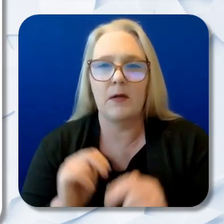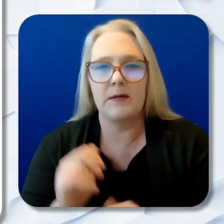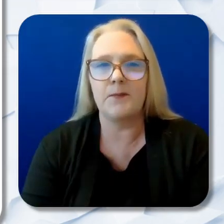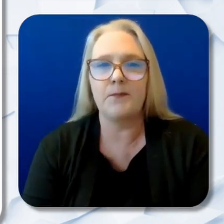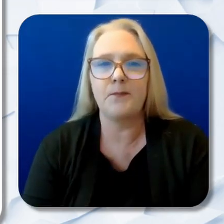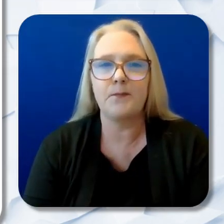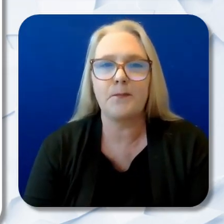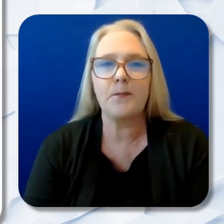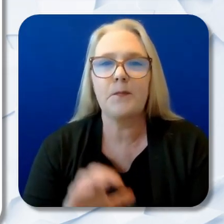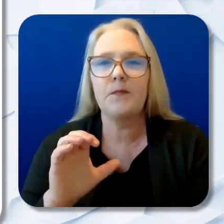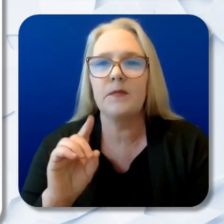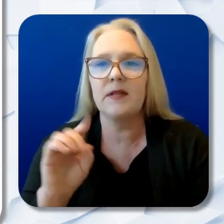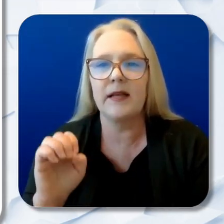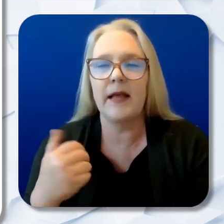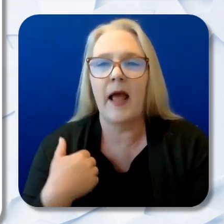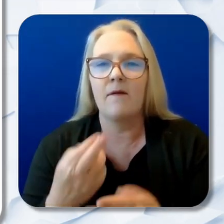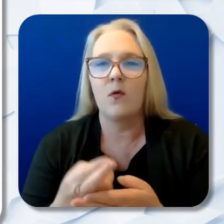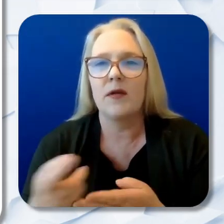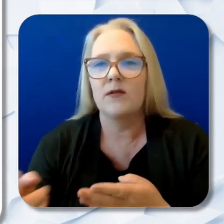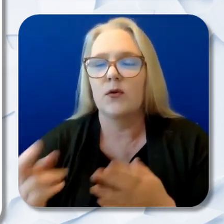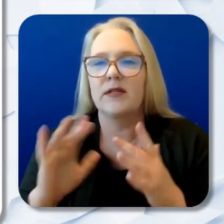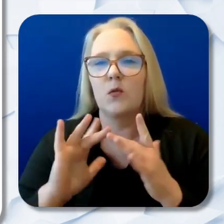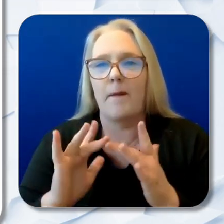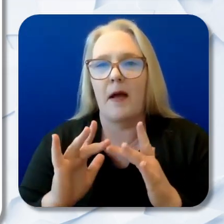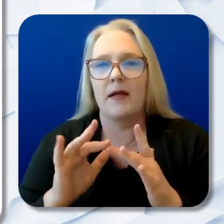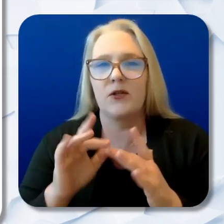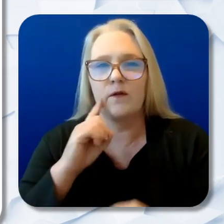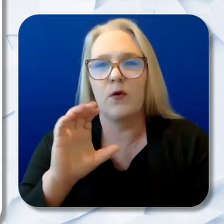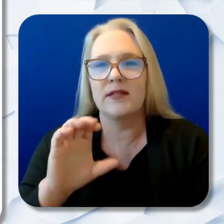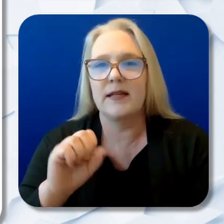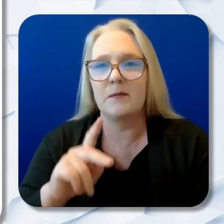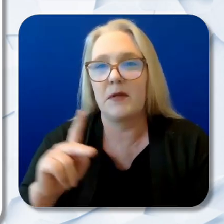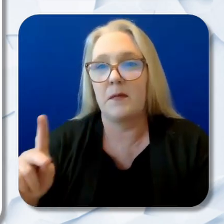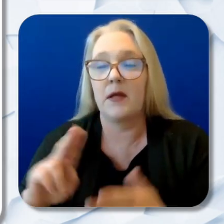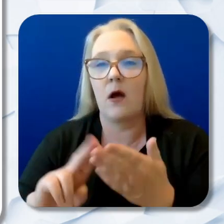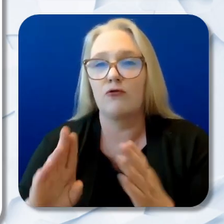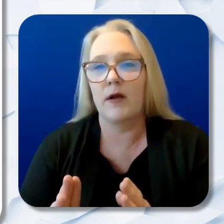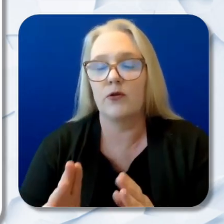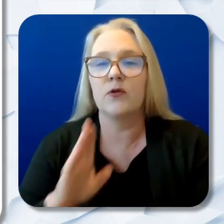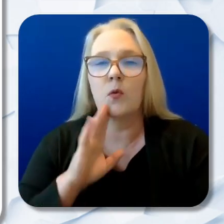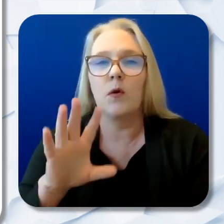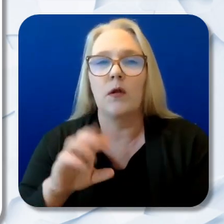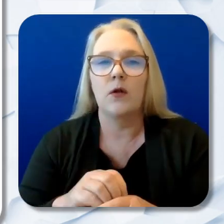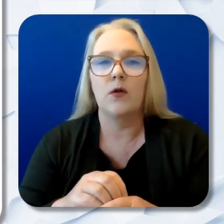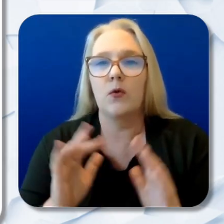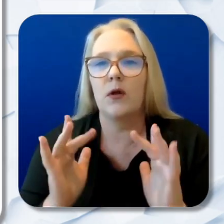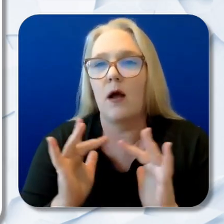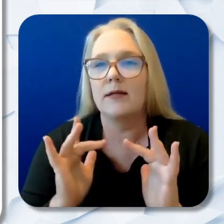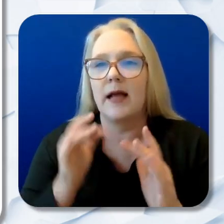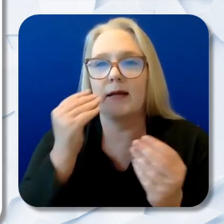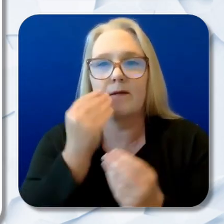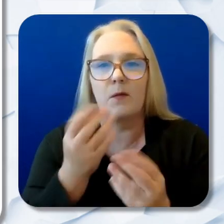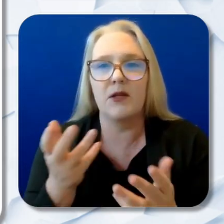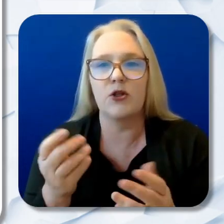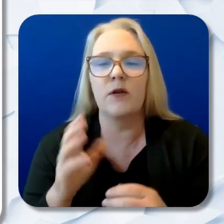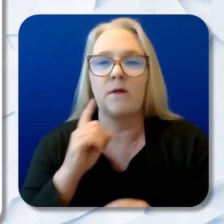has developed a class resources webpage for CSPP contractors, which will include contact information